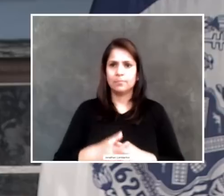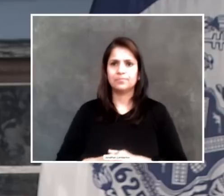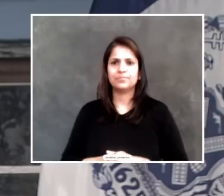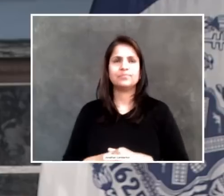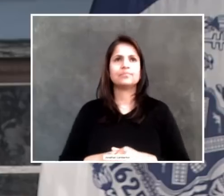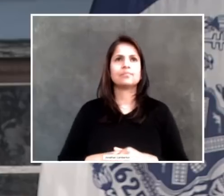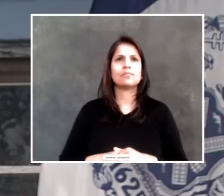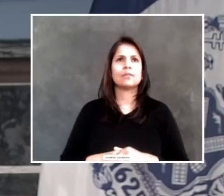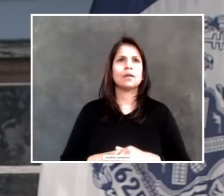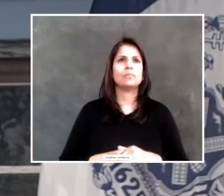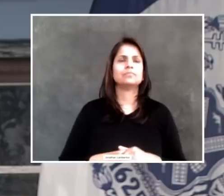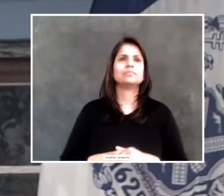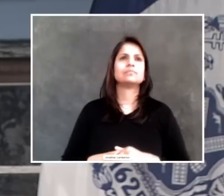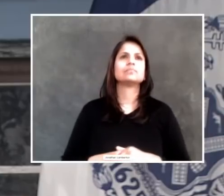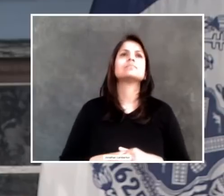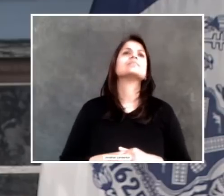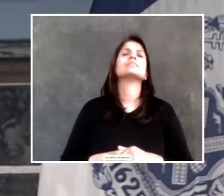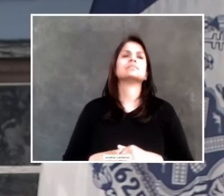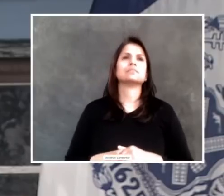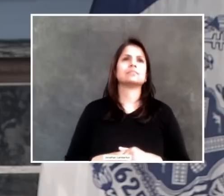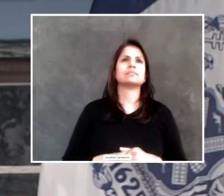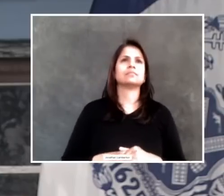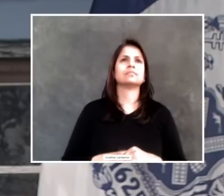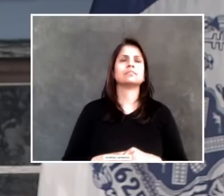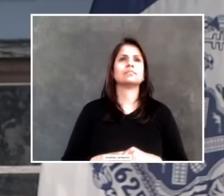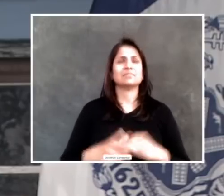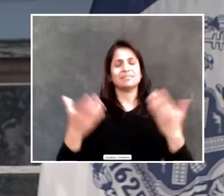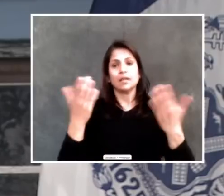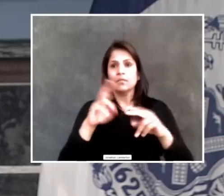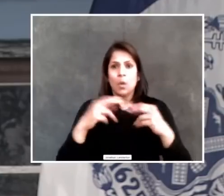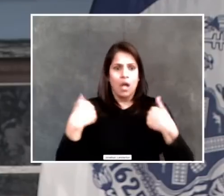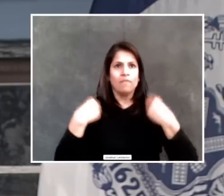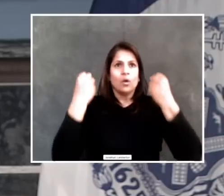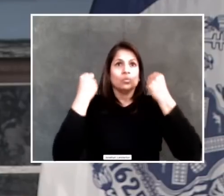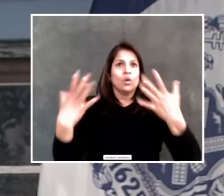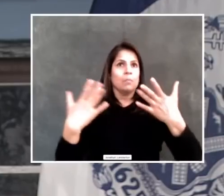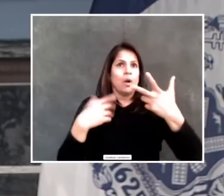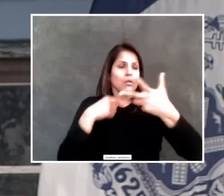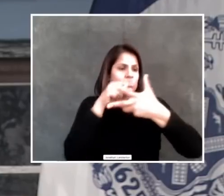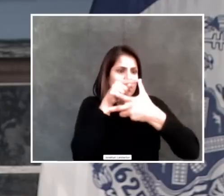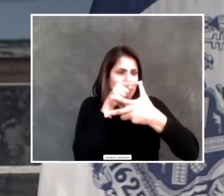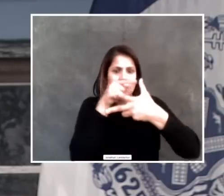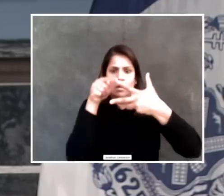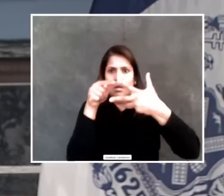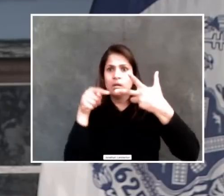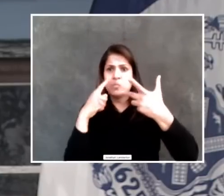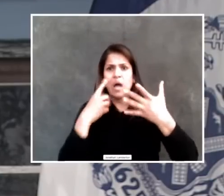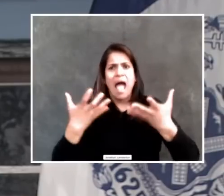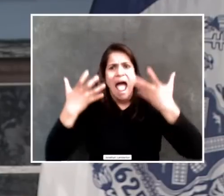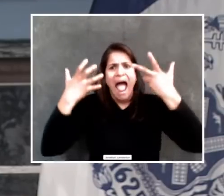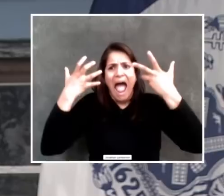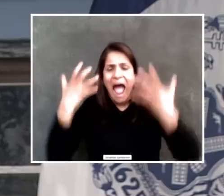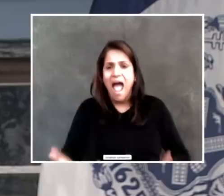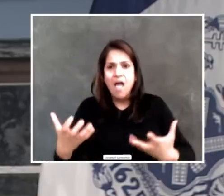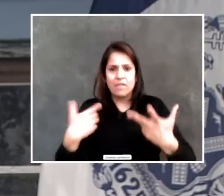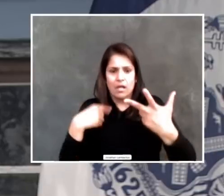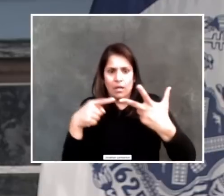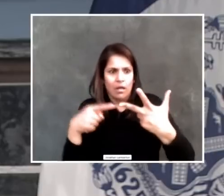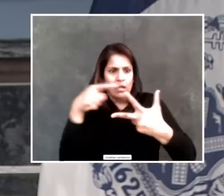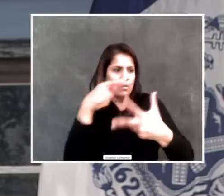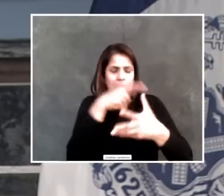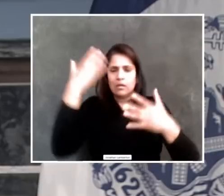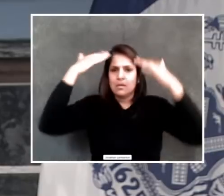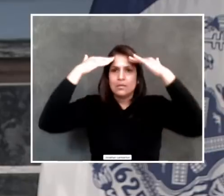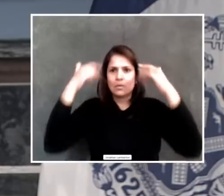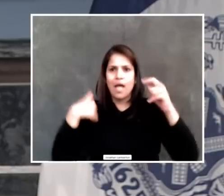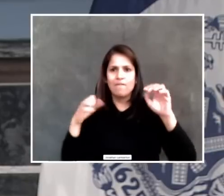Because if I tested you today, Aaron, you could be negative, And then if I tested you tomorrow, you could be positive. So the